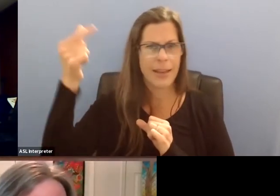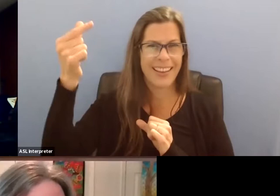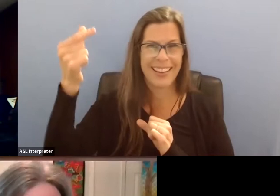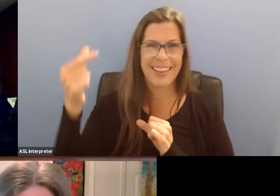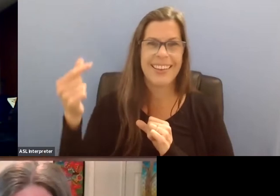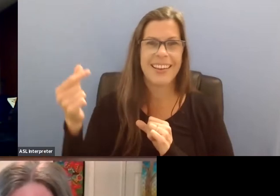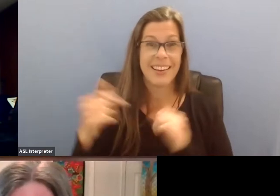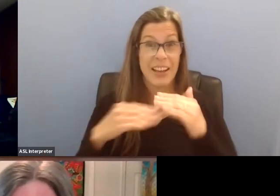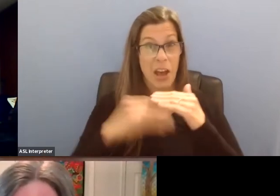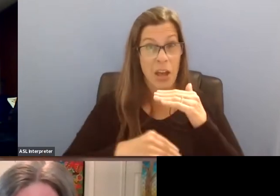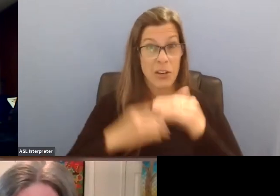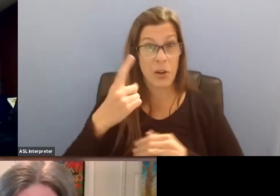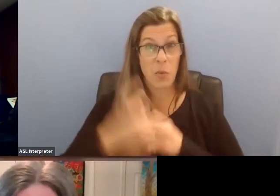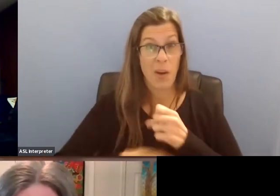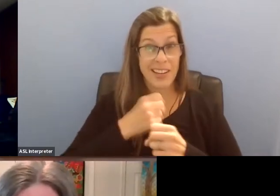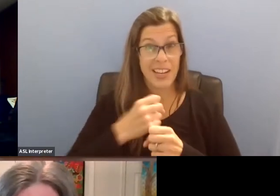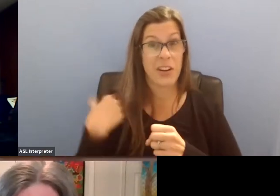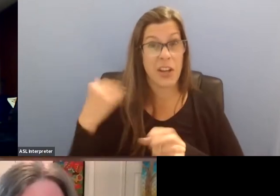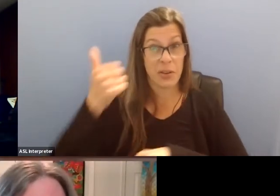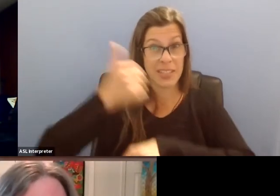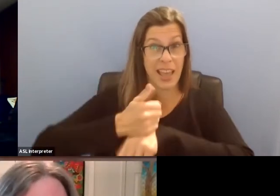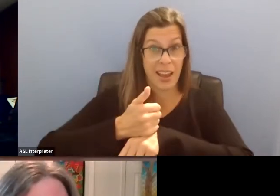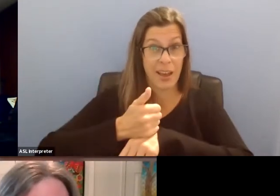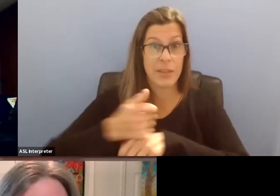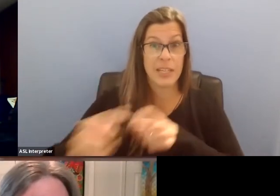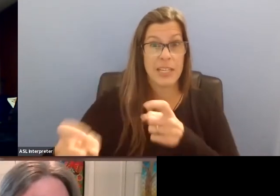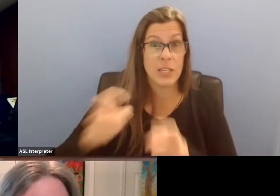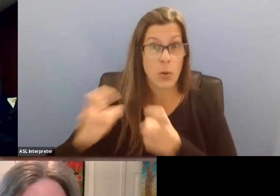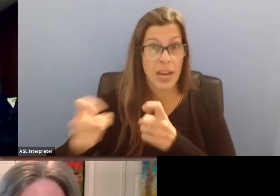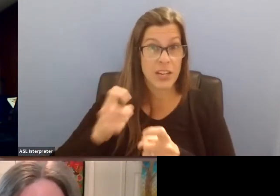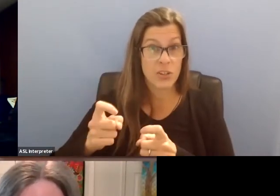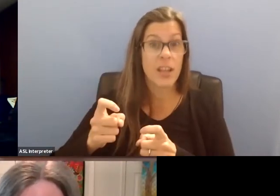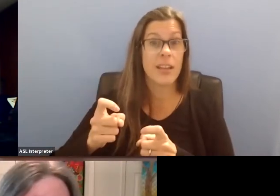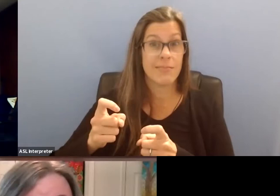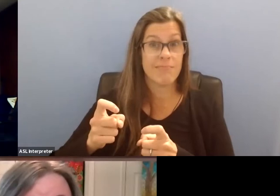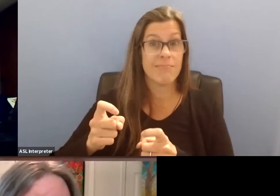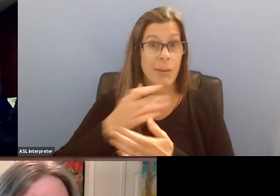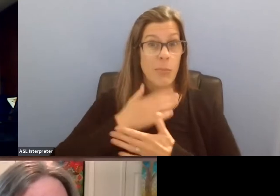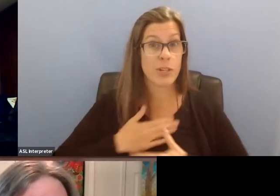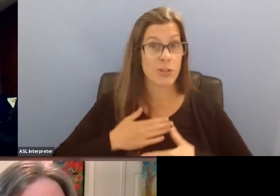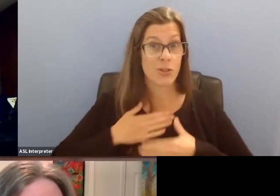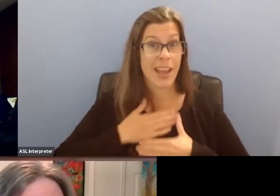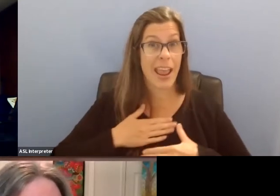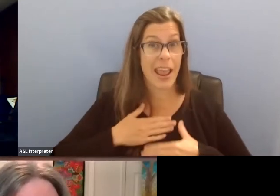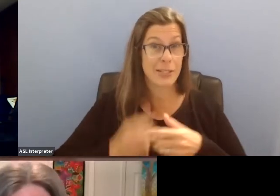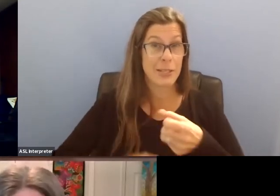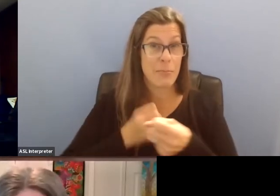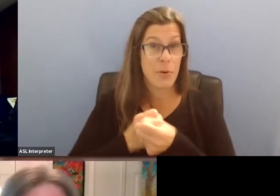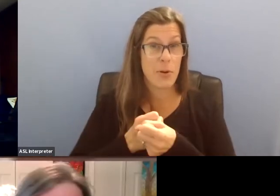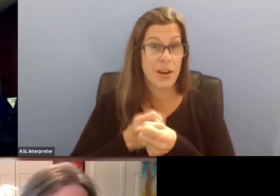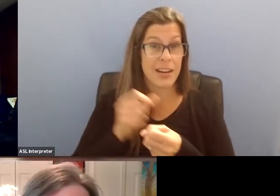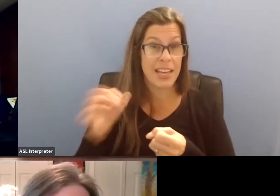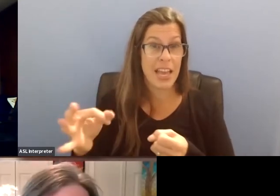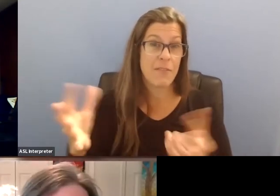really, really appreciated. So BirdAbility.org slash donate is the place to go if you feel so inclined.